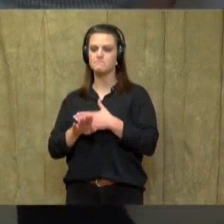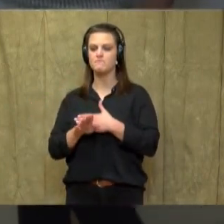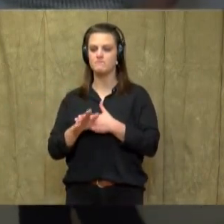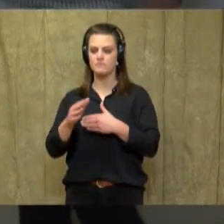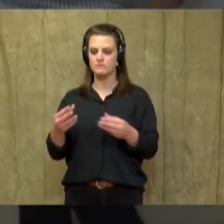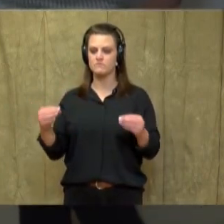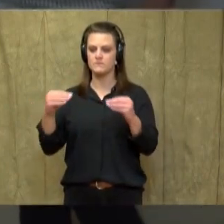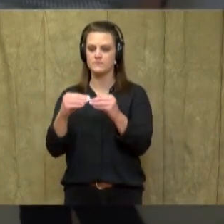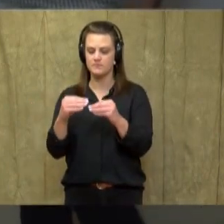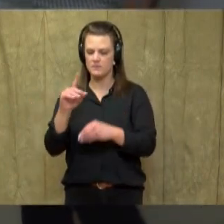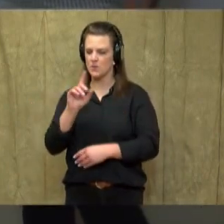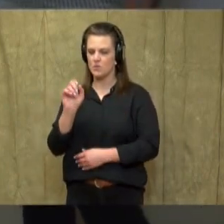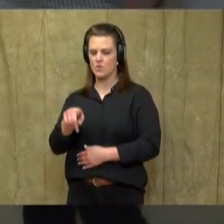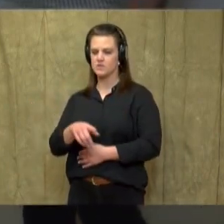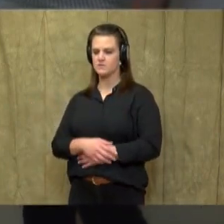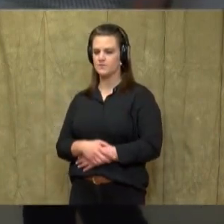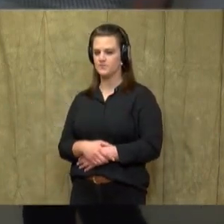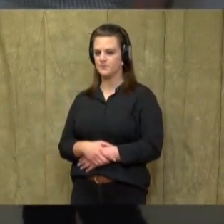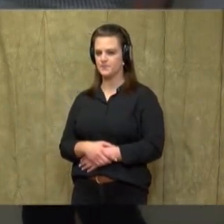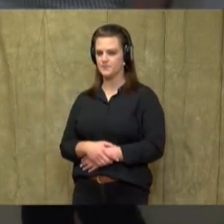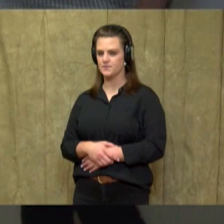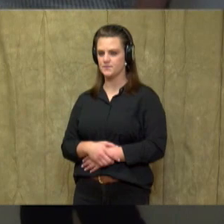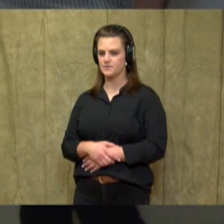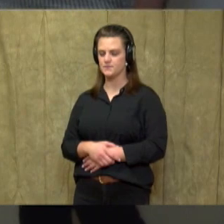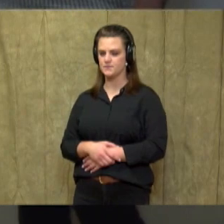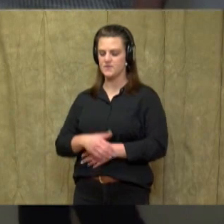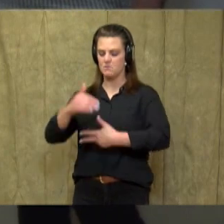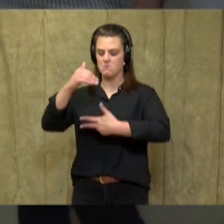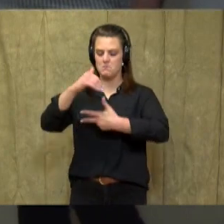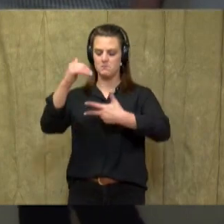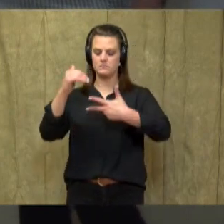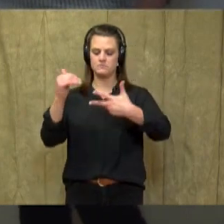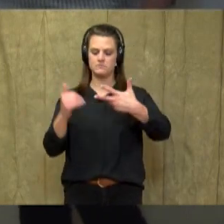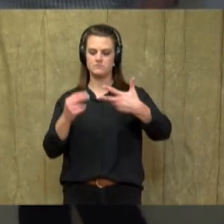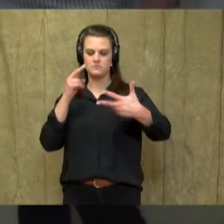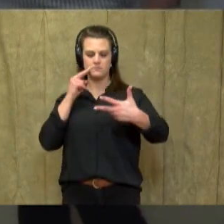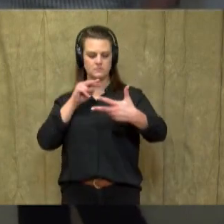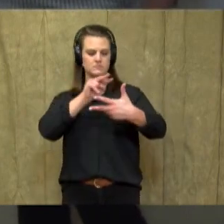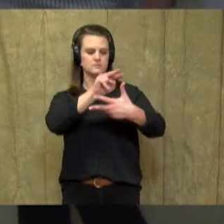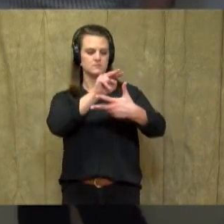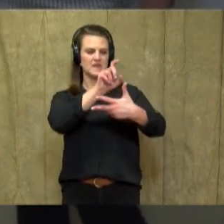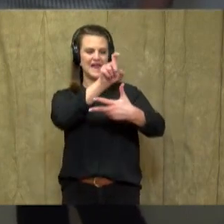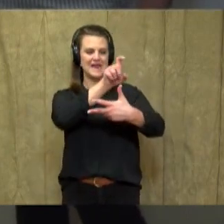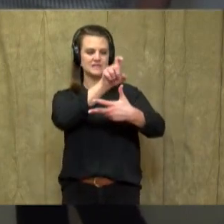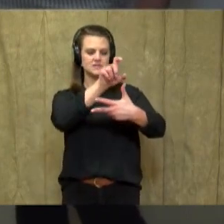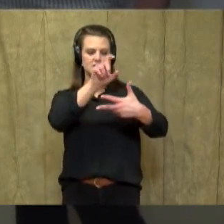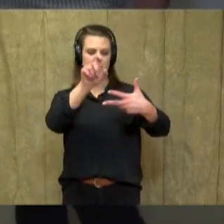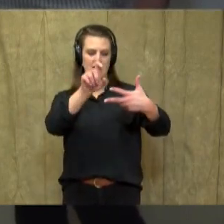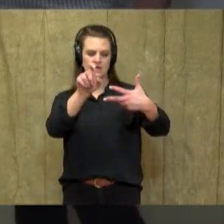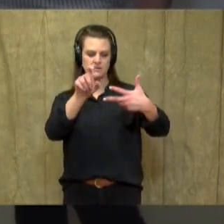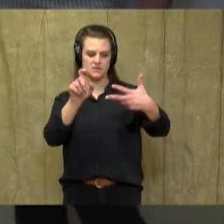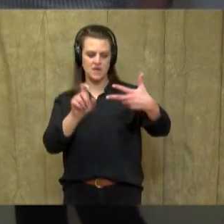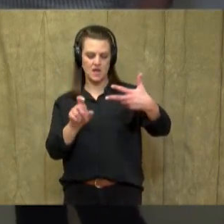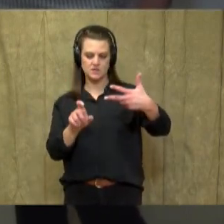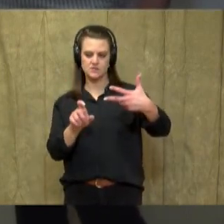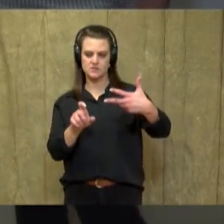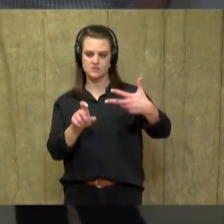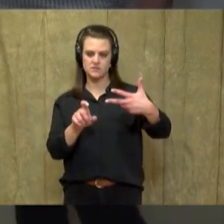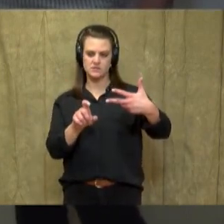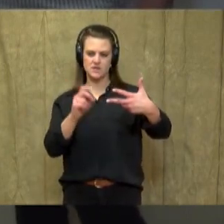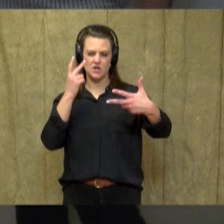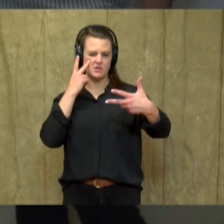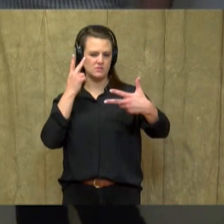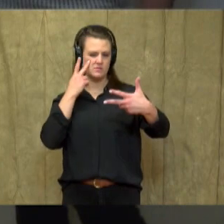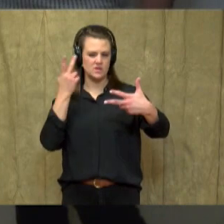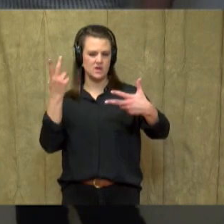want to ask you a question. Looking at this, look at the x coordinates. Do you